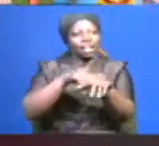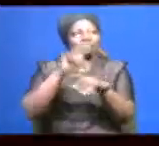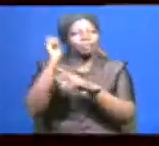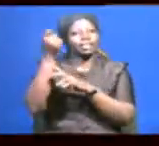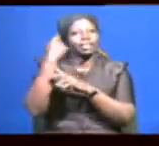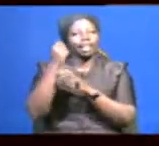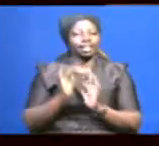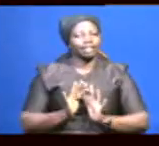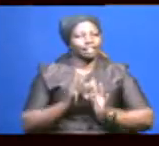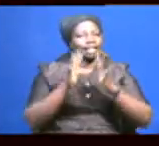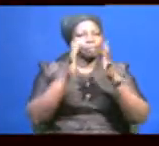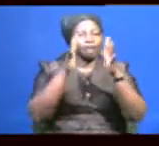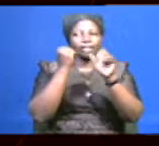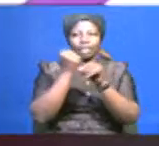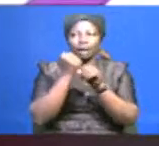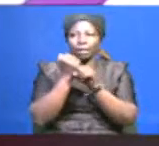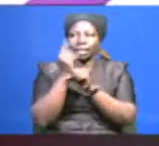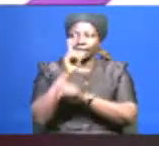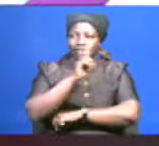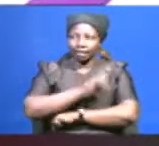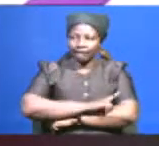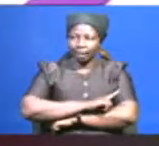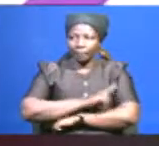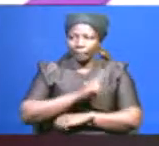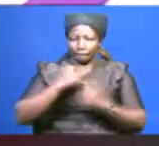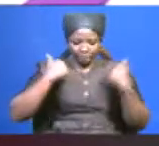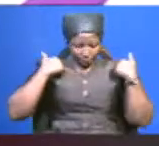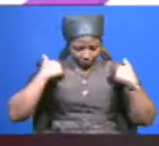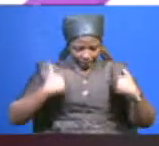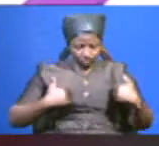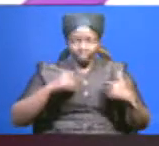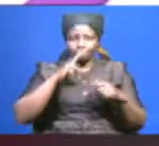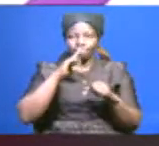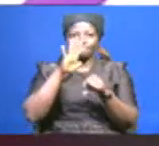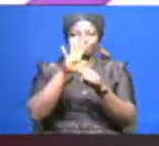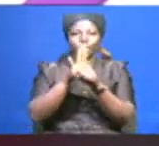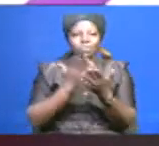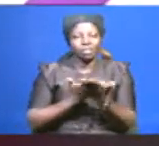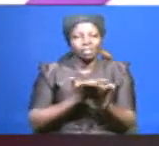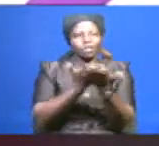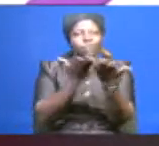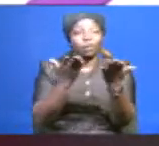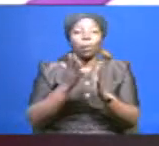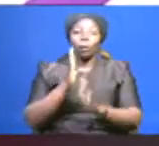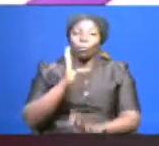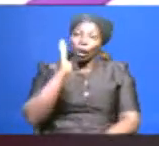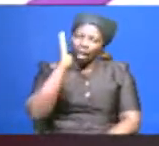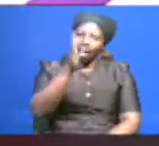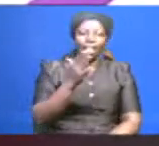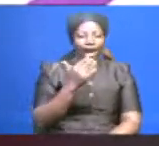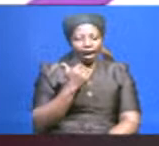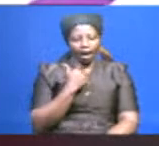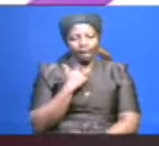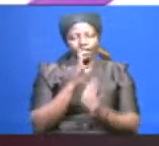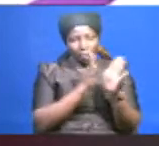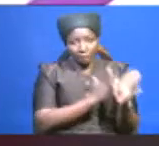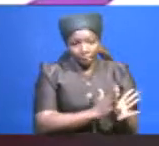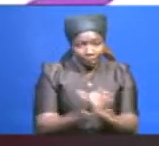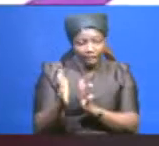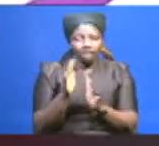Day. Mimi mwenyewe niliwaahidi ya kwamba tutakuwa na mpango